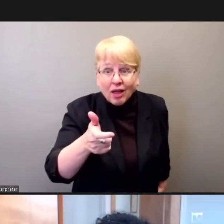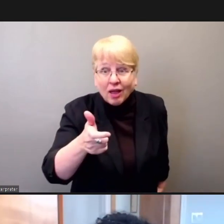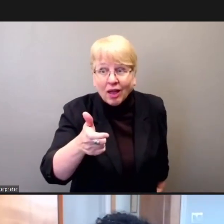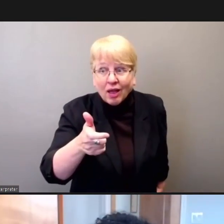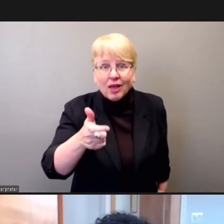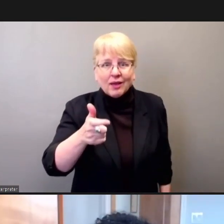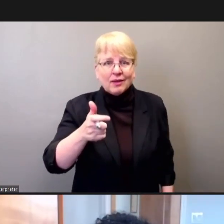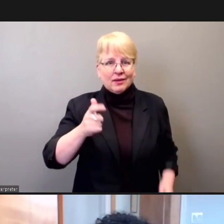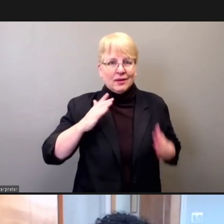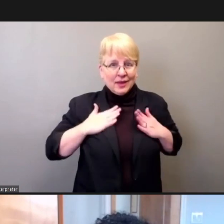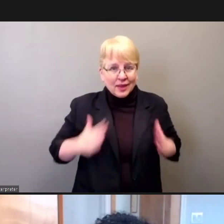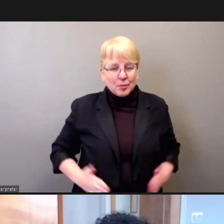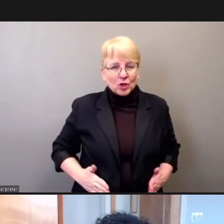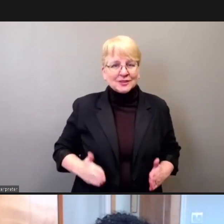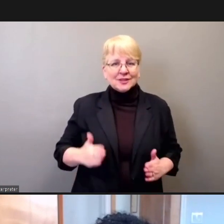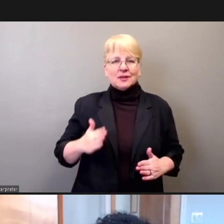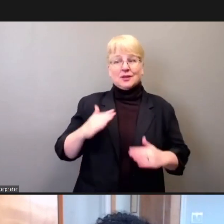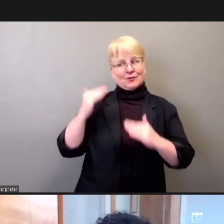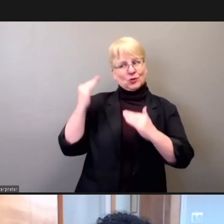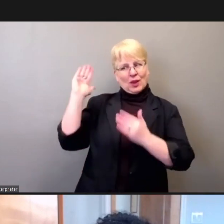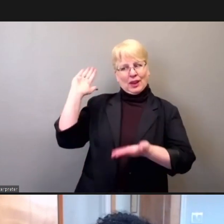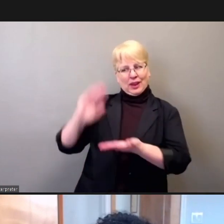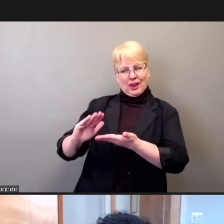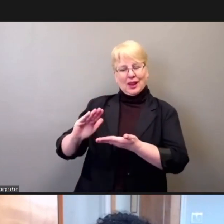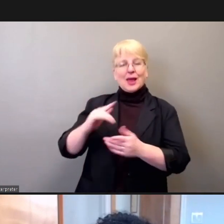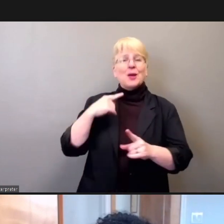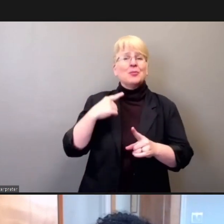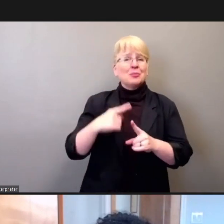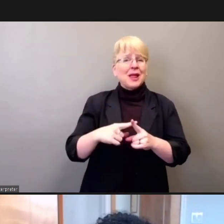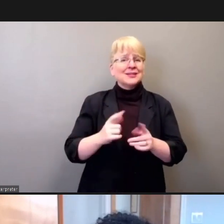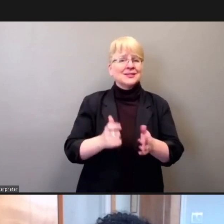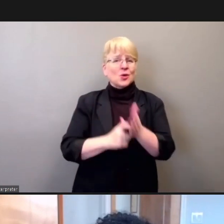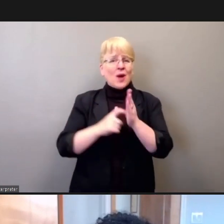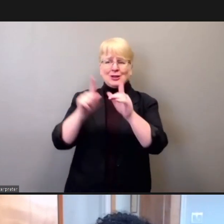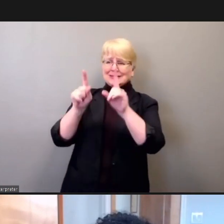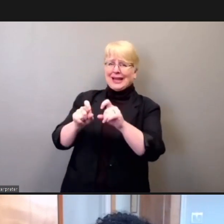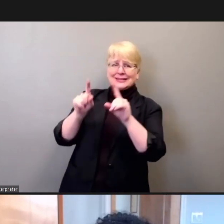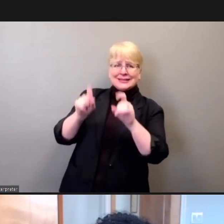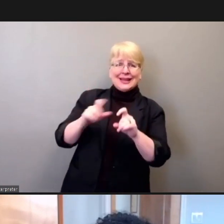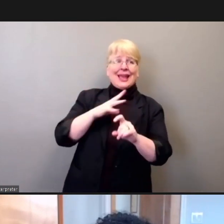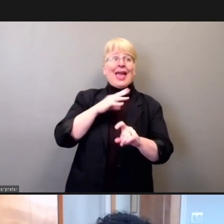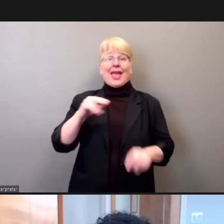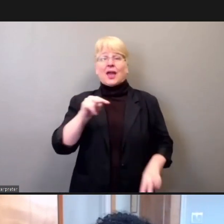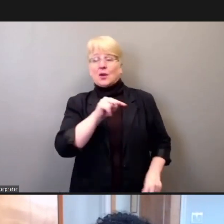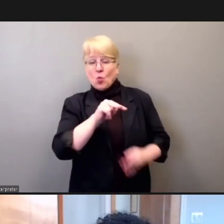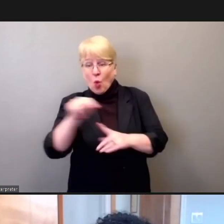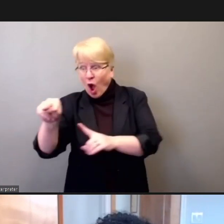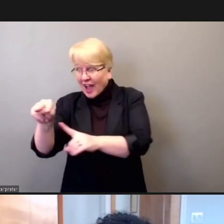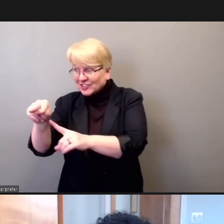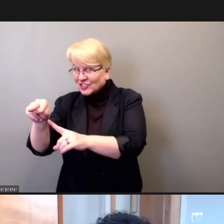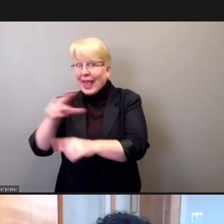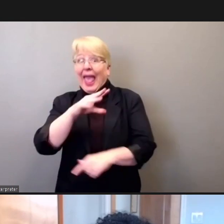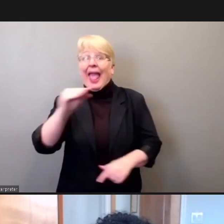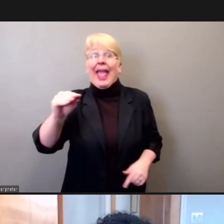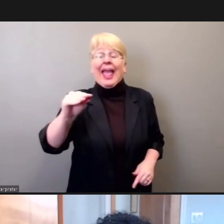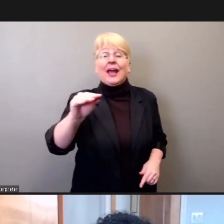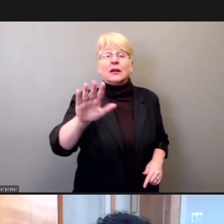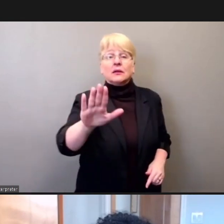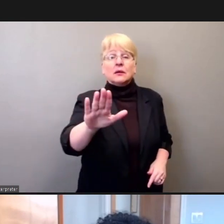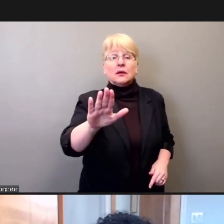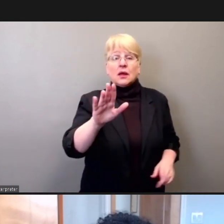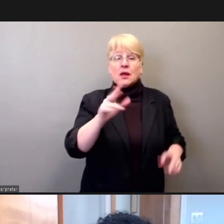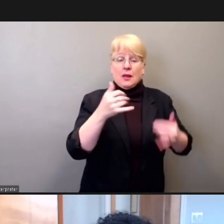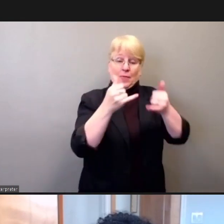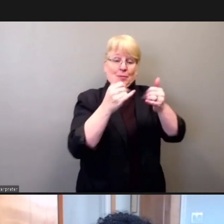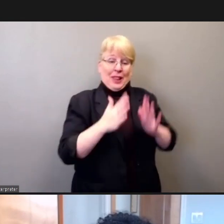making sure that you've got a testing and so a surveillance and that you've got a social contract with those players so